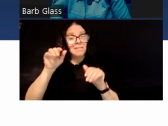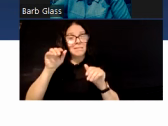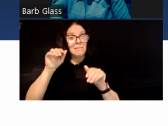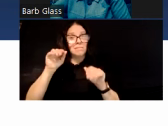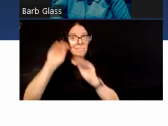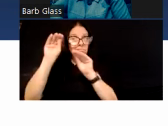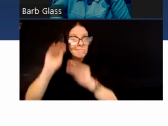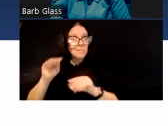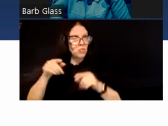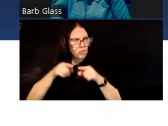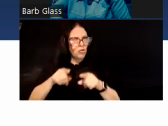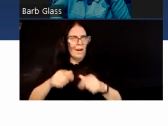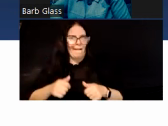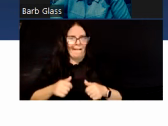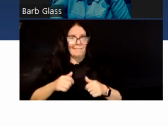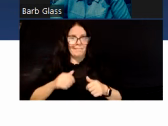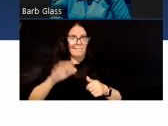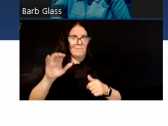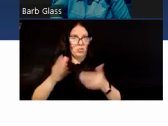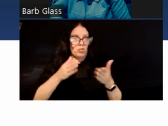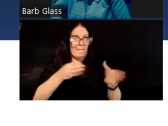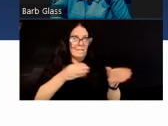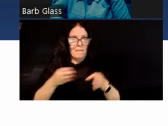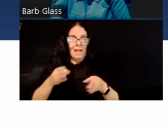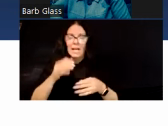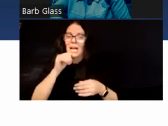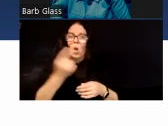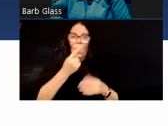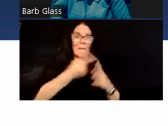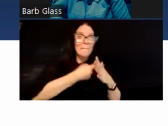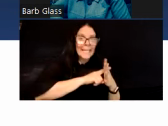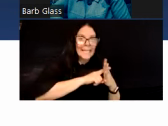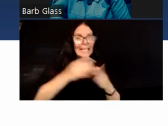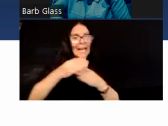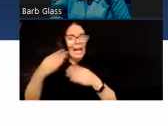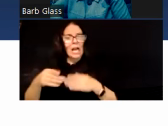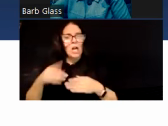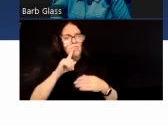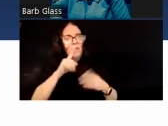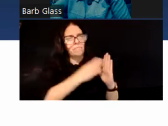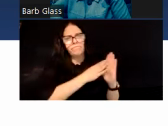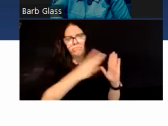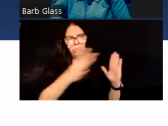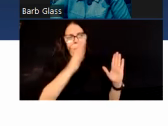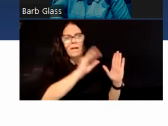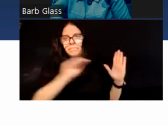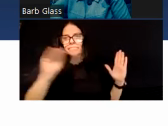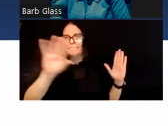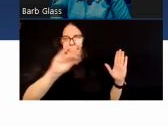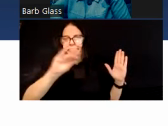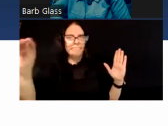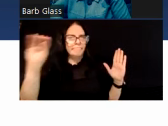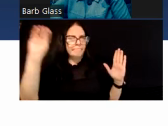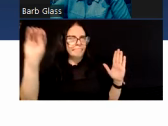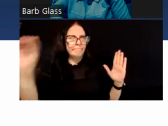plan. So they don't necessarily always happen at the beginning and the end. It's something that happens as the learner's in your program.